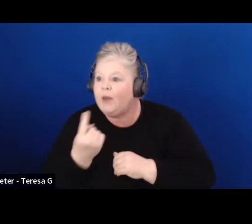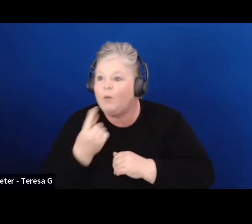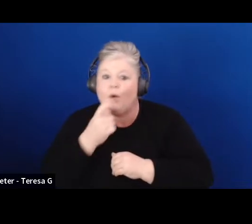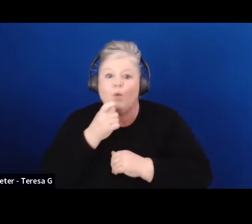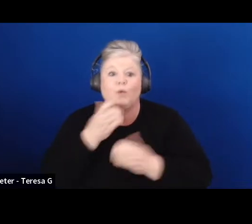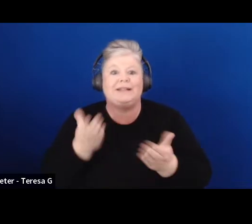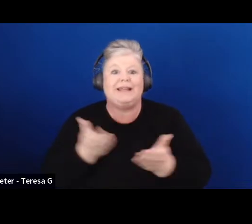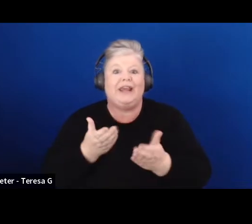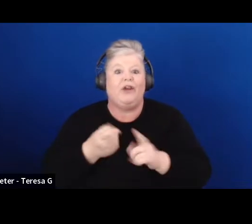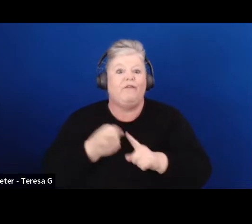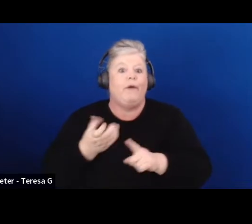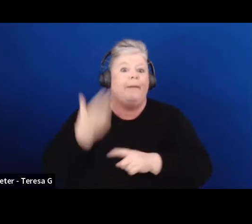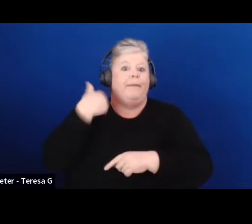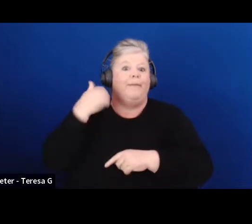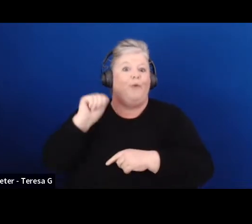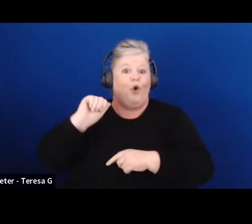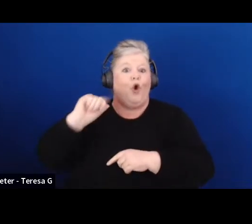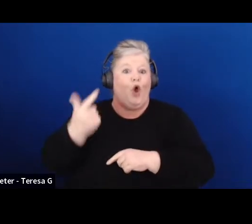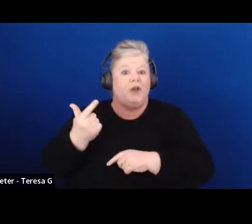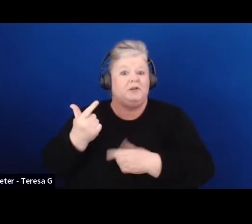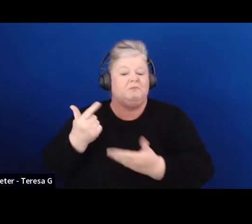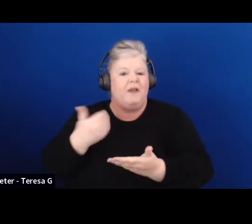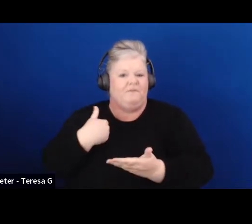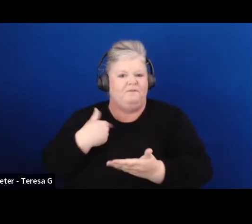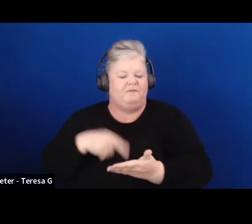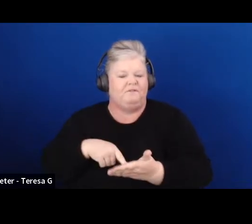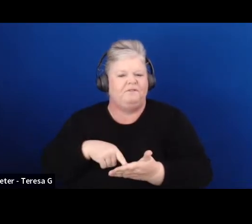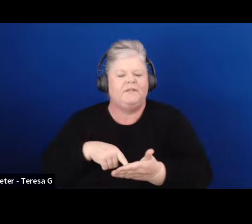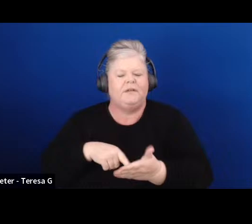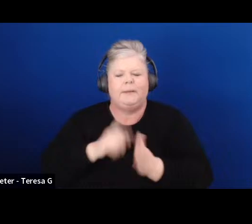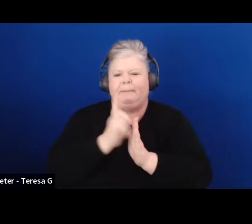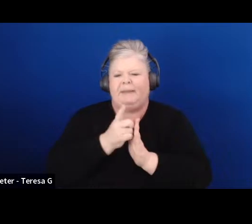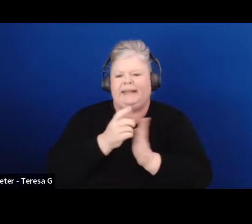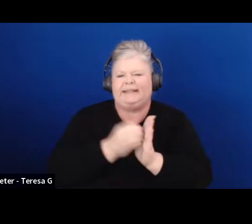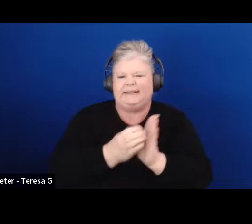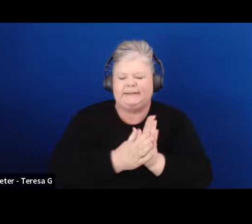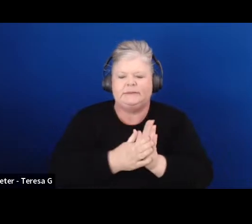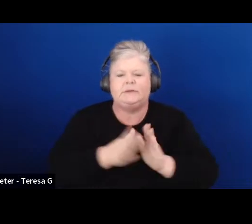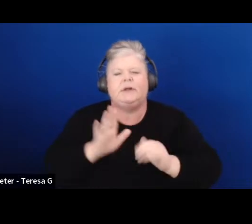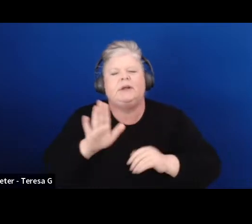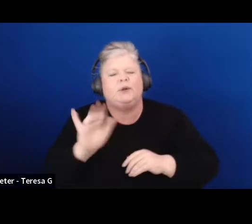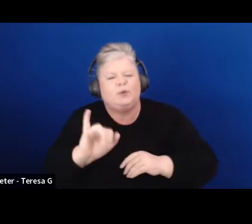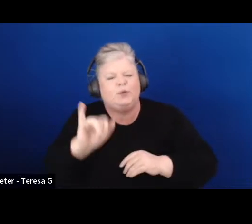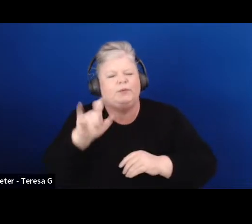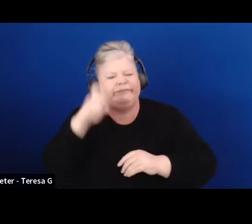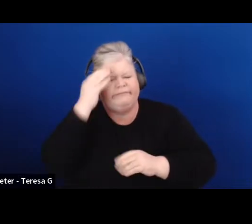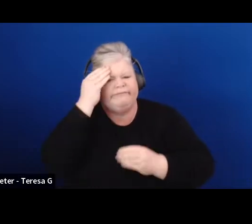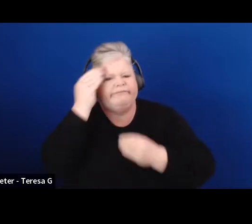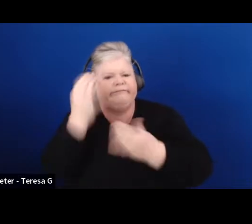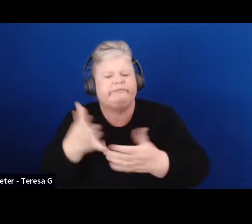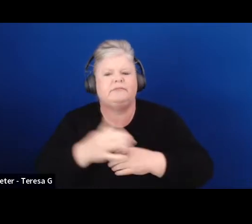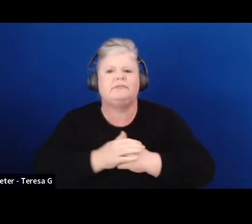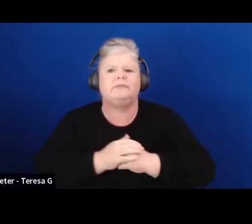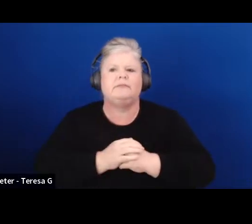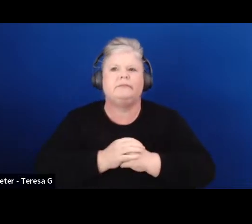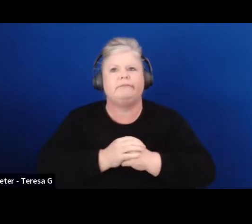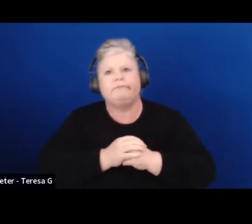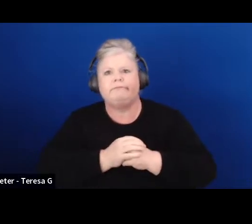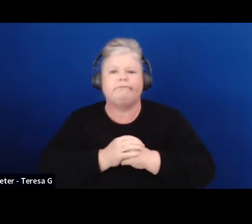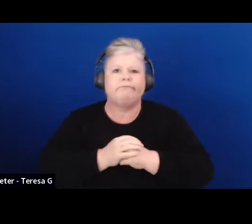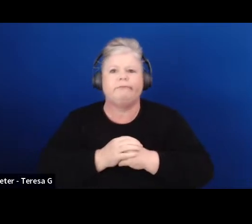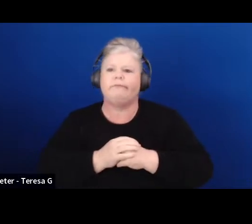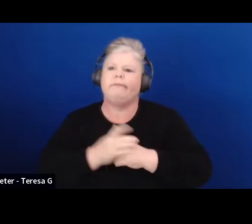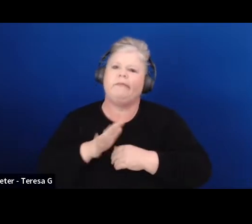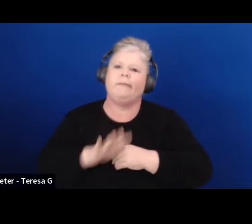meeting in August. And I did send the minutes. The other thing I want to make sure to let you know, if ever within about 3 to 4